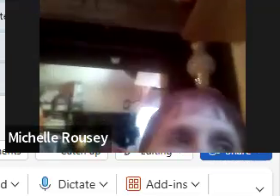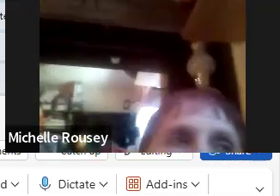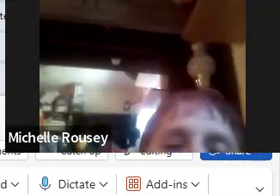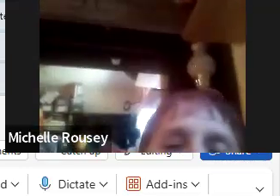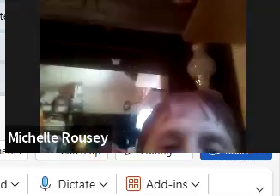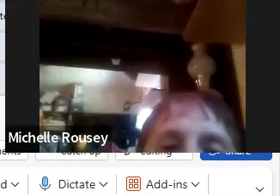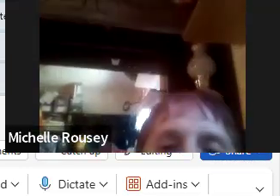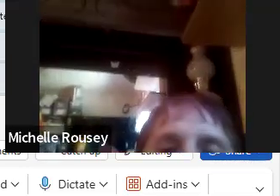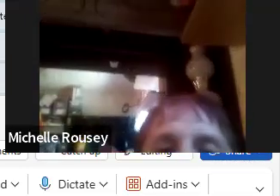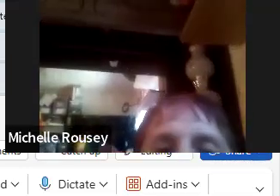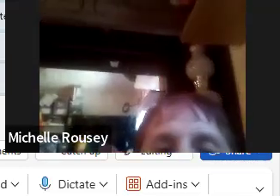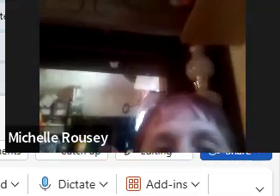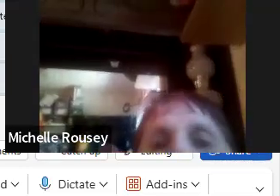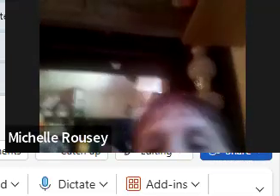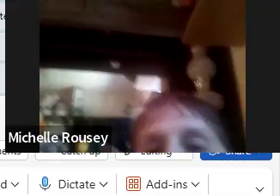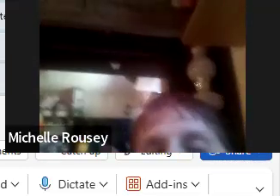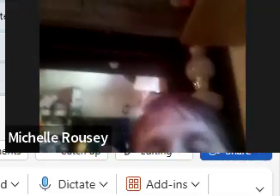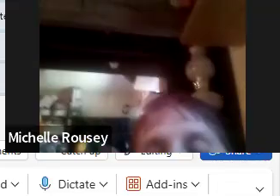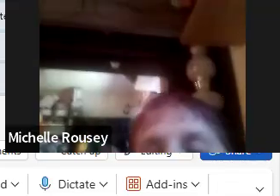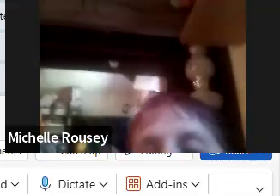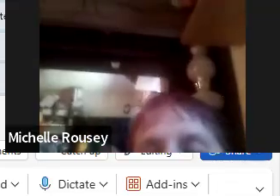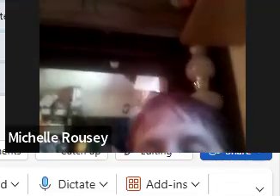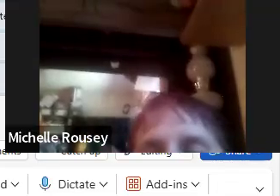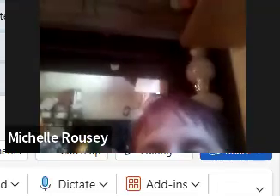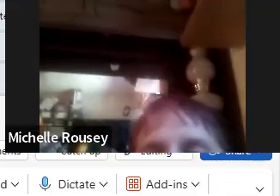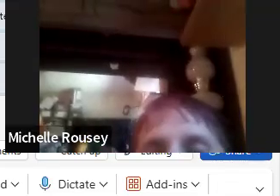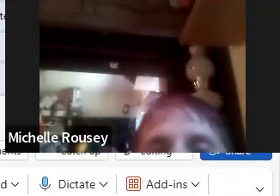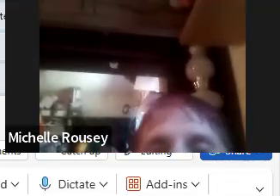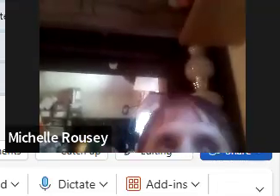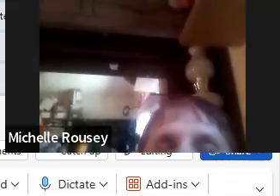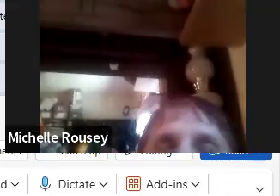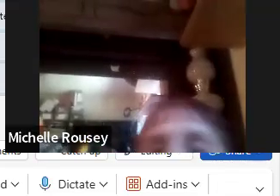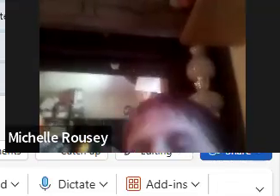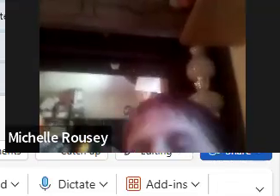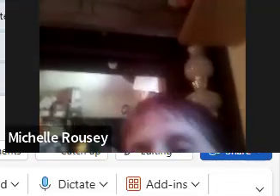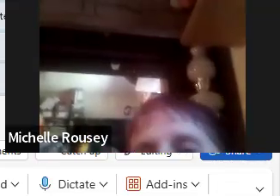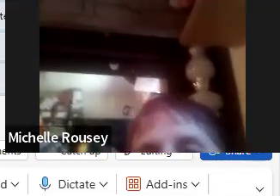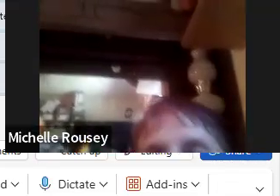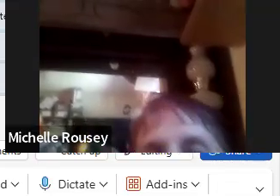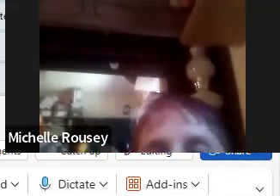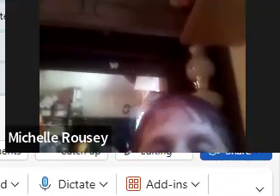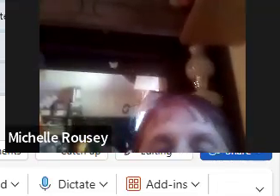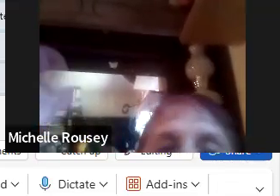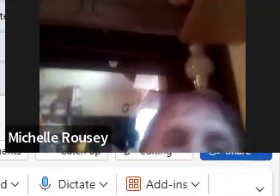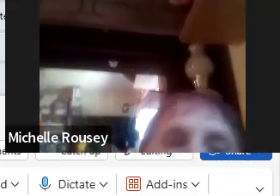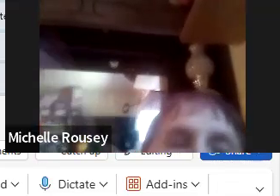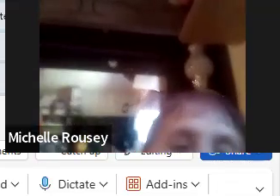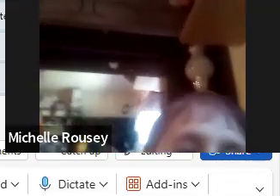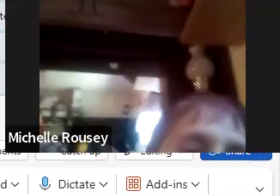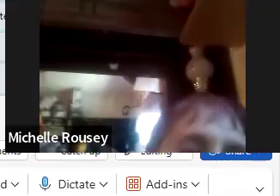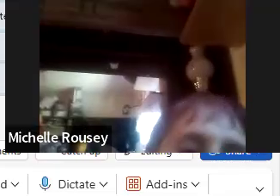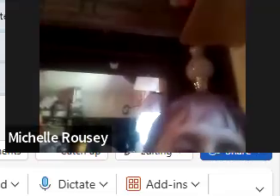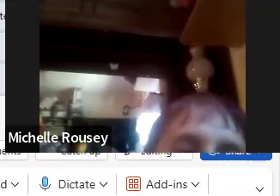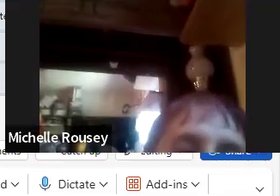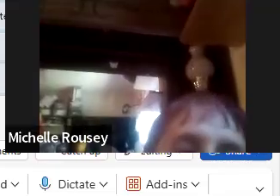what we're looking for and what we want from them when they get their projects and they start doing